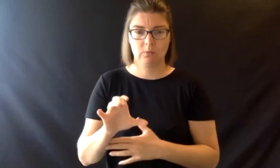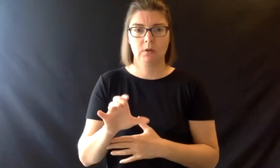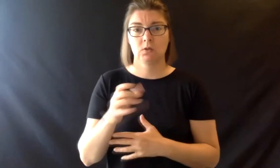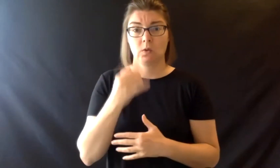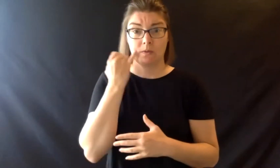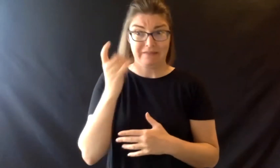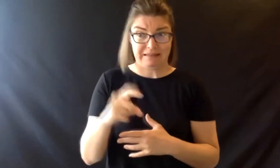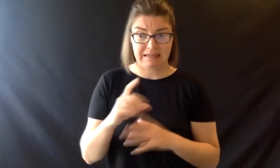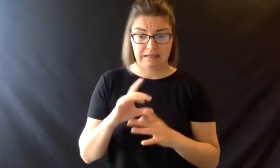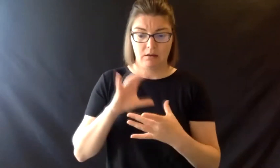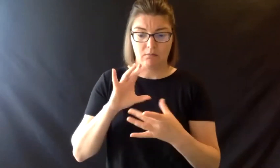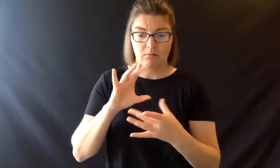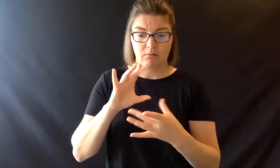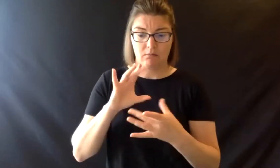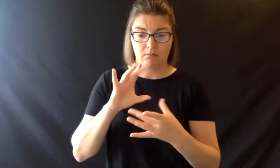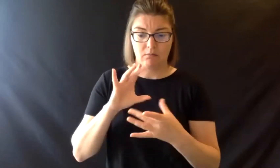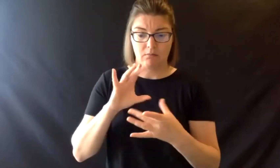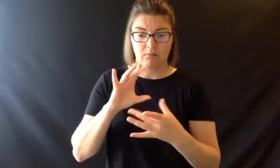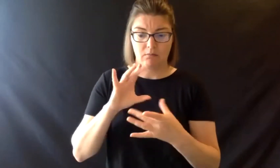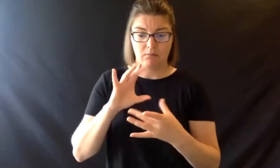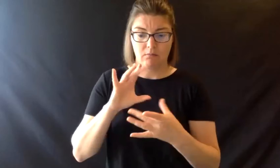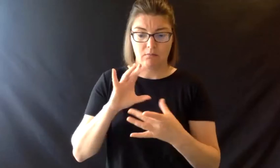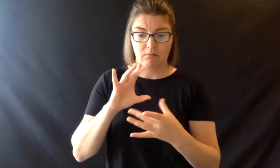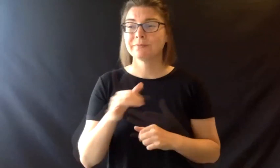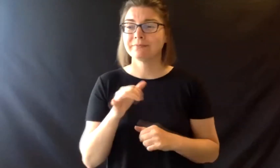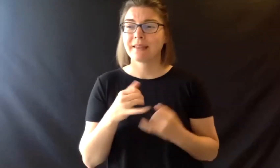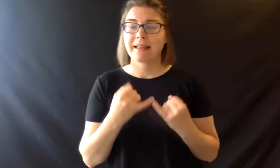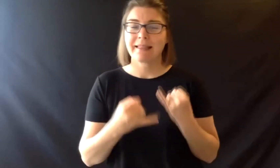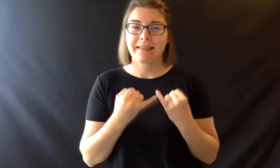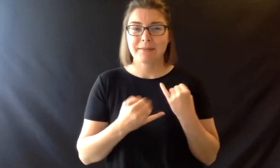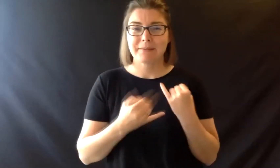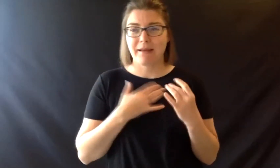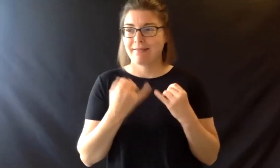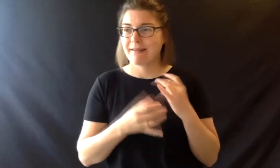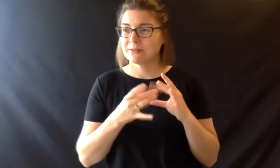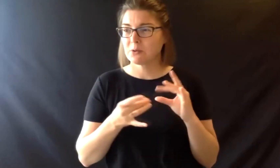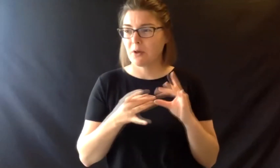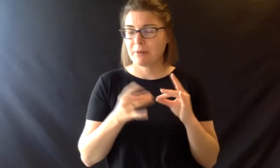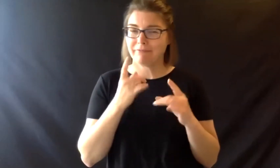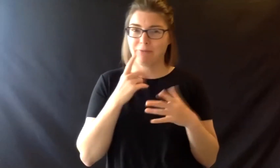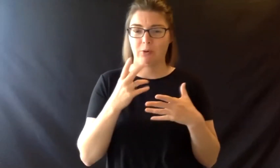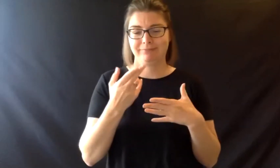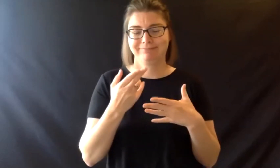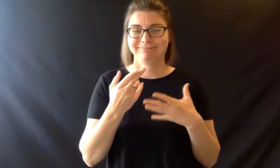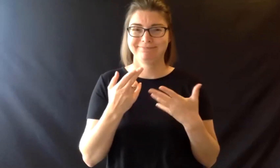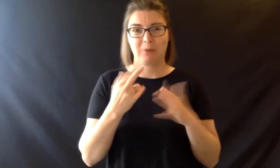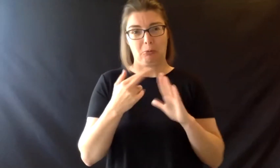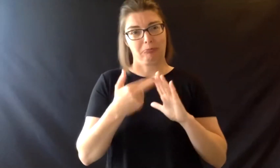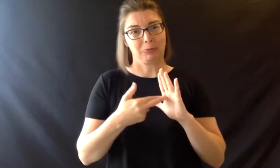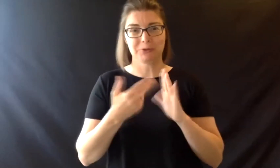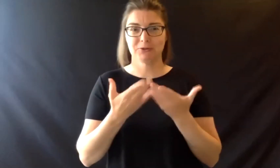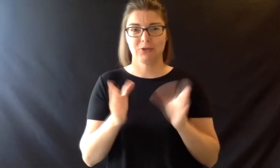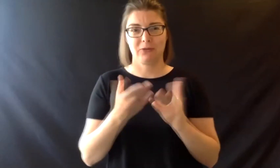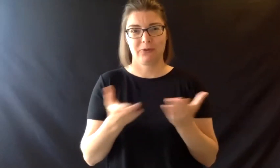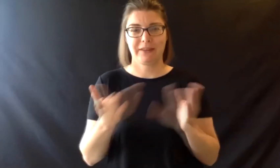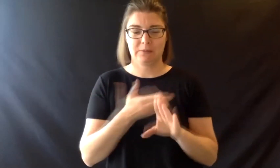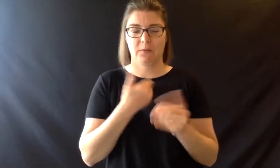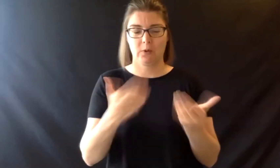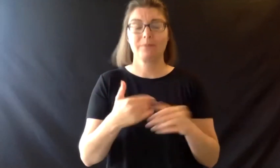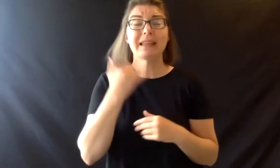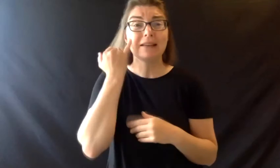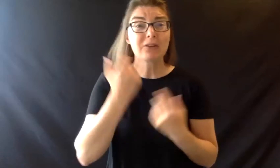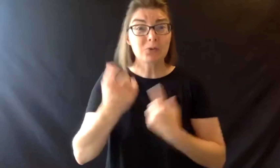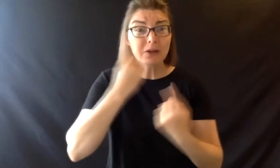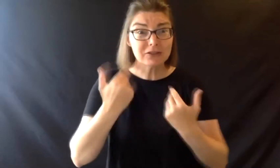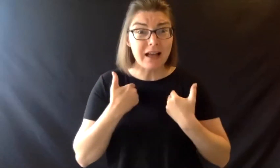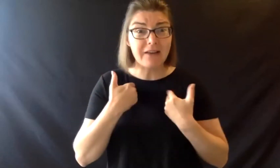So just lastly, my last piece of logistics before we begin is if you have any questions, please put them in the chat. We